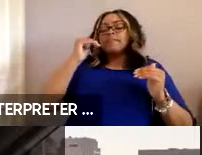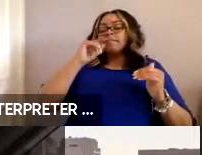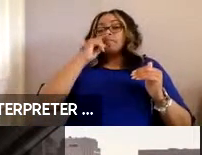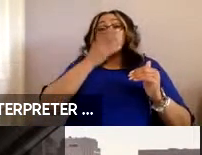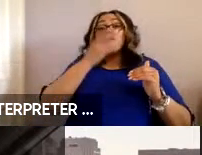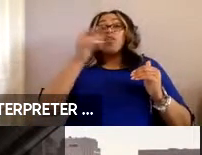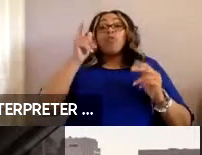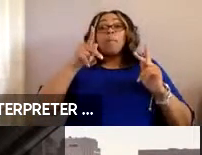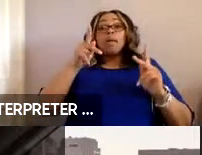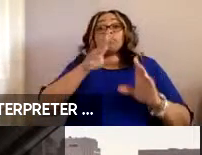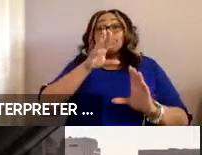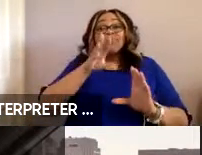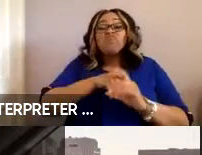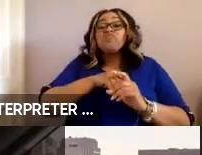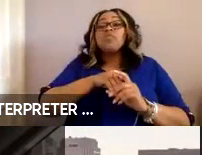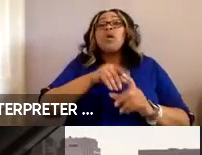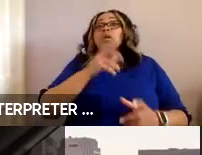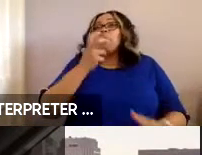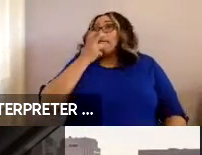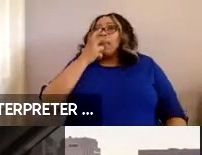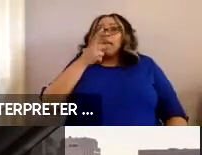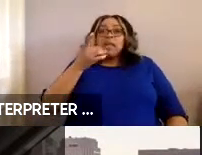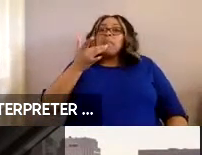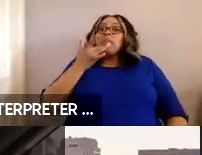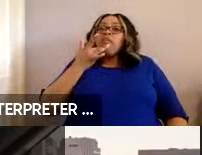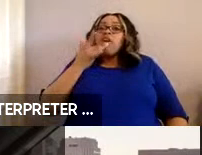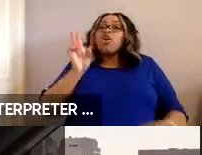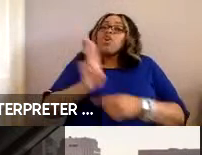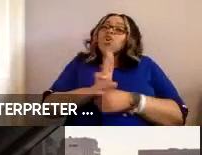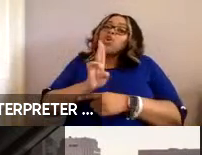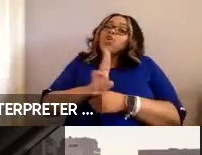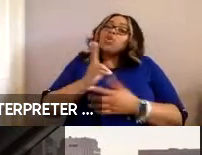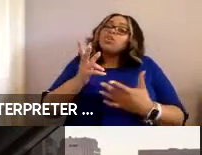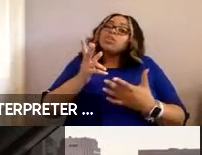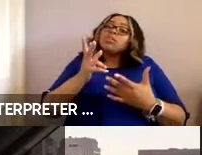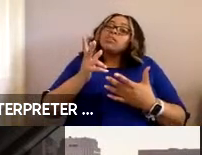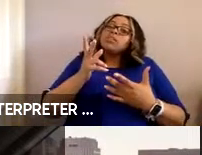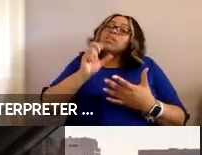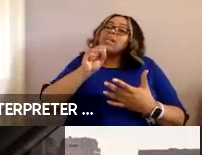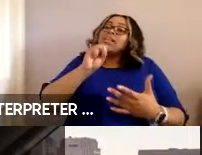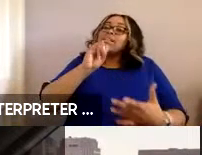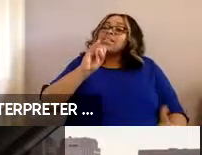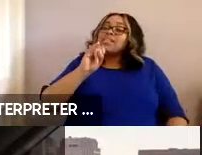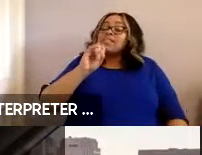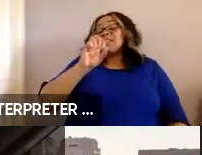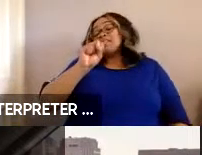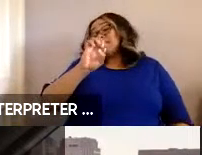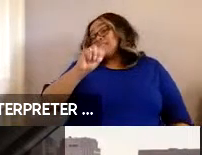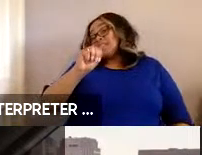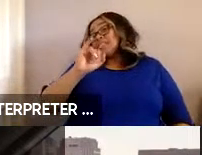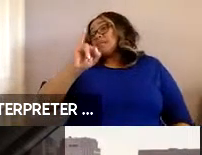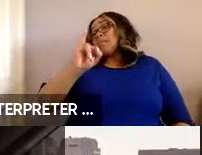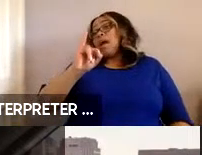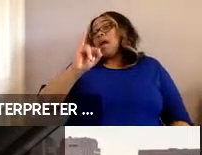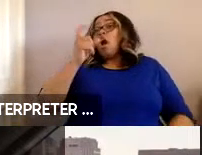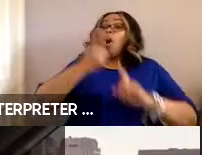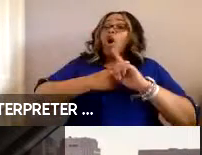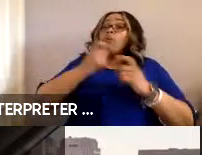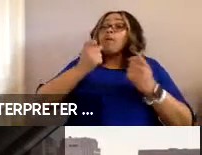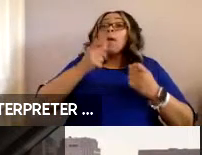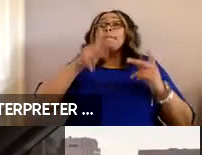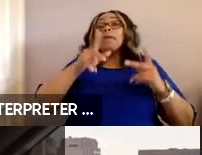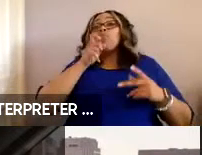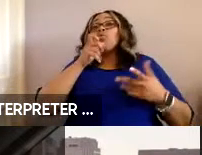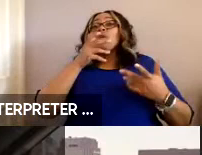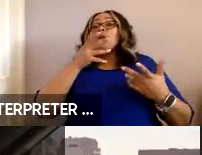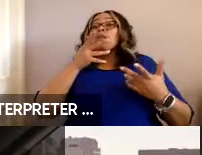several participants who were blind preferred to use semi-automated vehicles, meaning these were vehicles where people